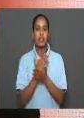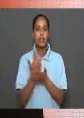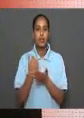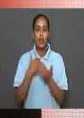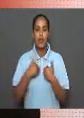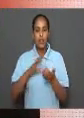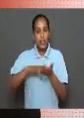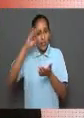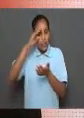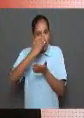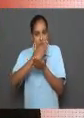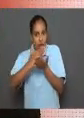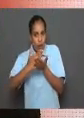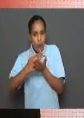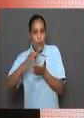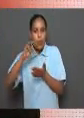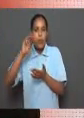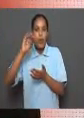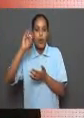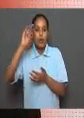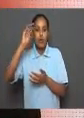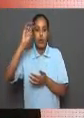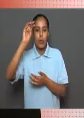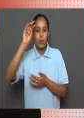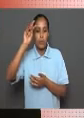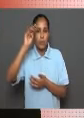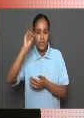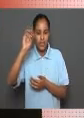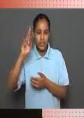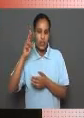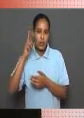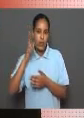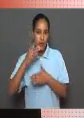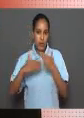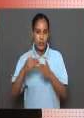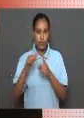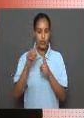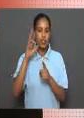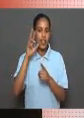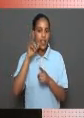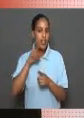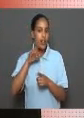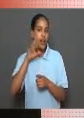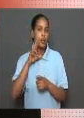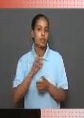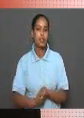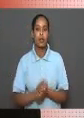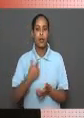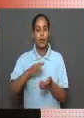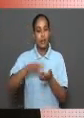today's lesson, we have learned some of the monomers that can be polymerized into synthetic